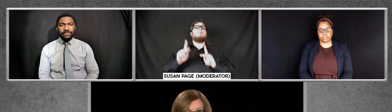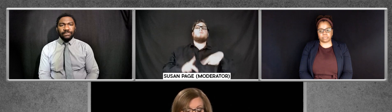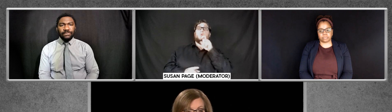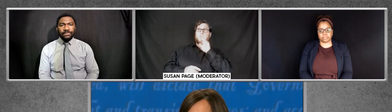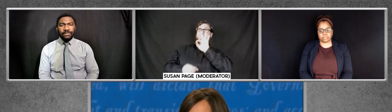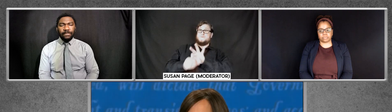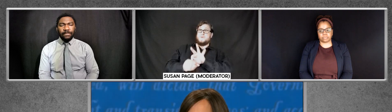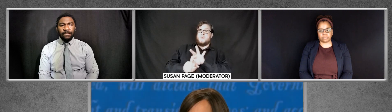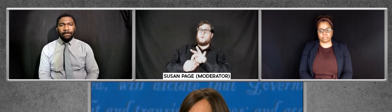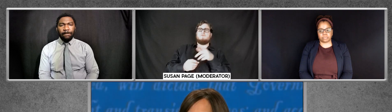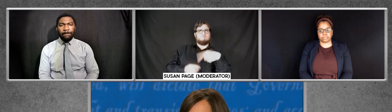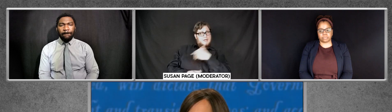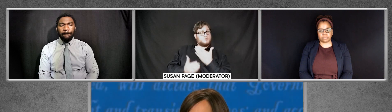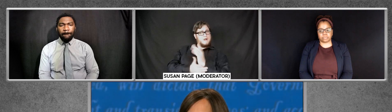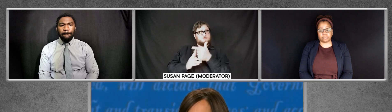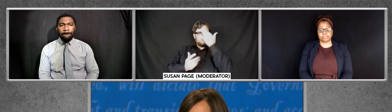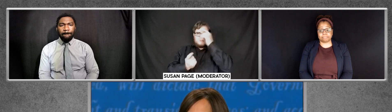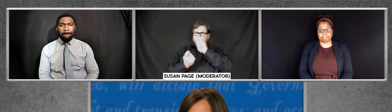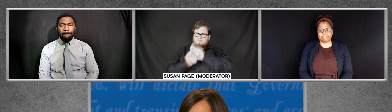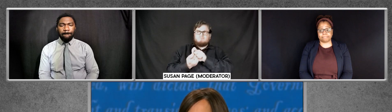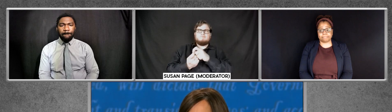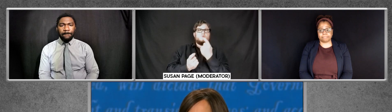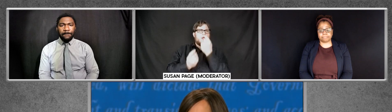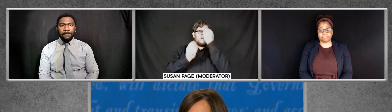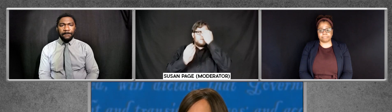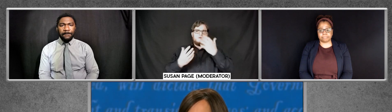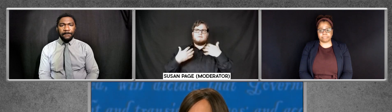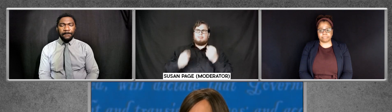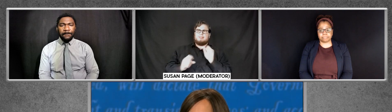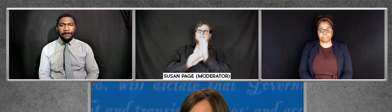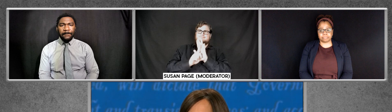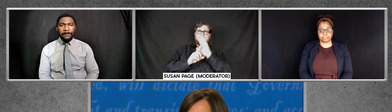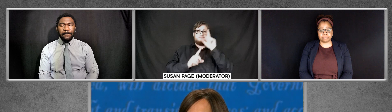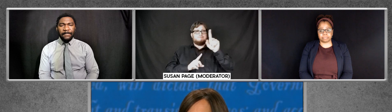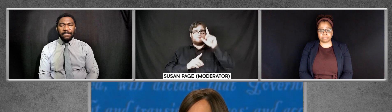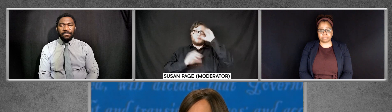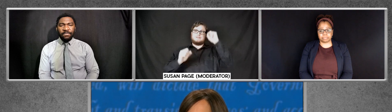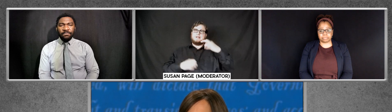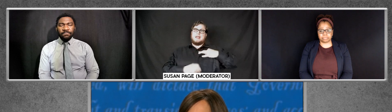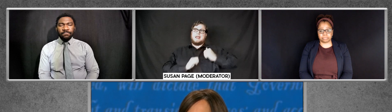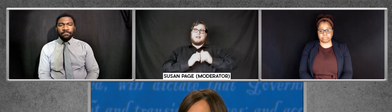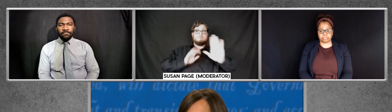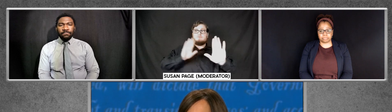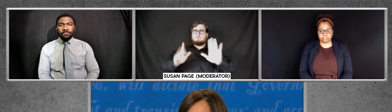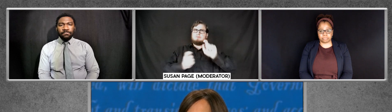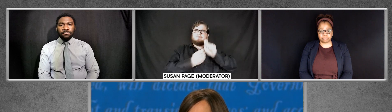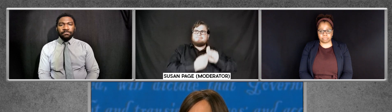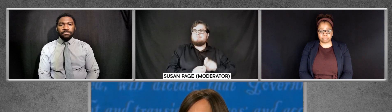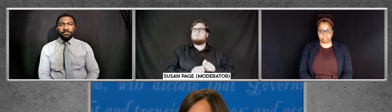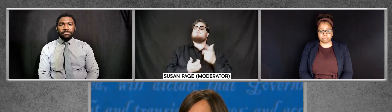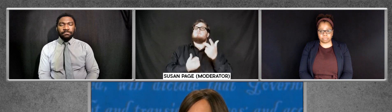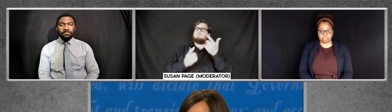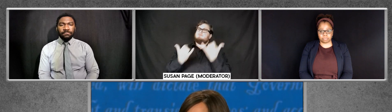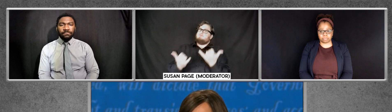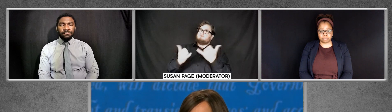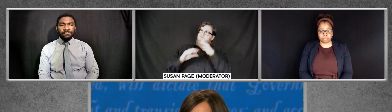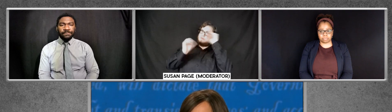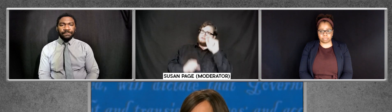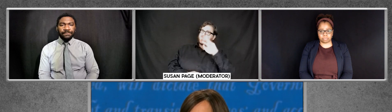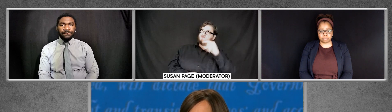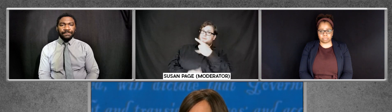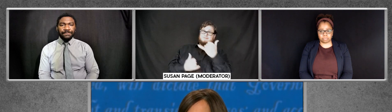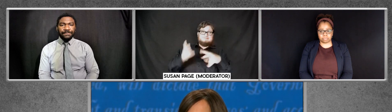more detailed health information about presidential candidates and especially about presidents, especially when they're facing some kind of challenge?